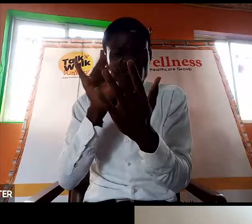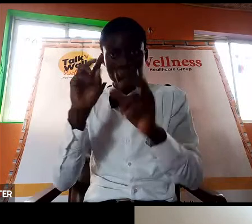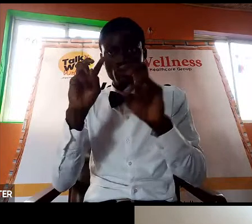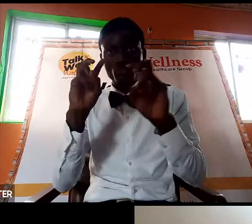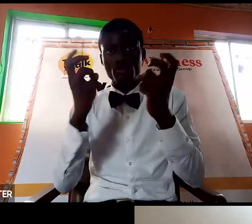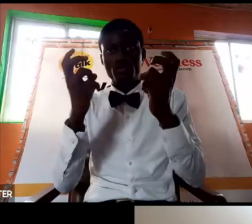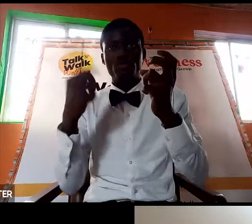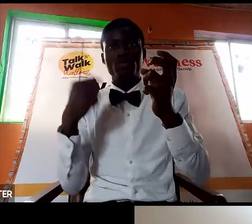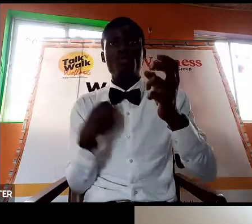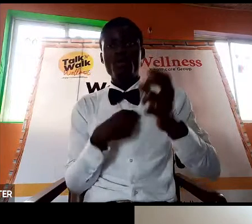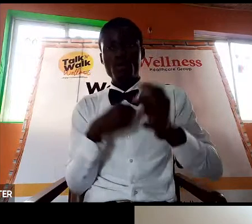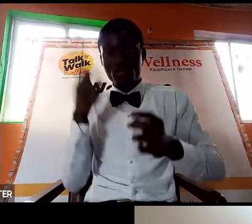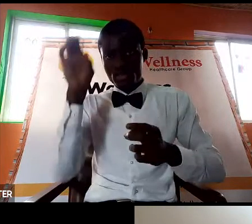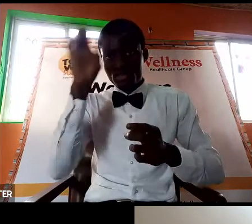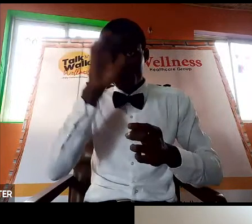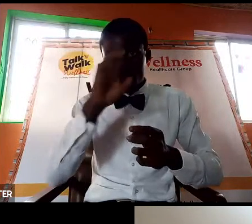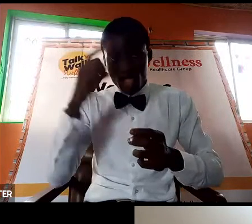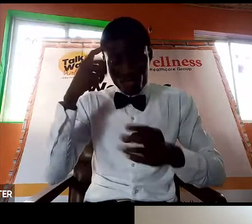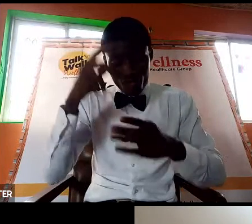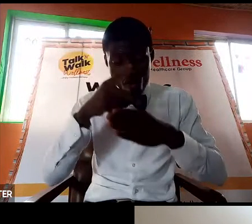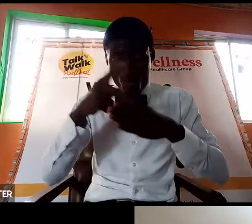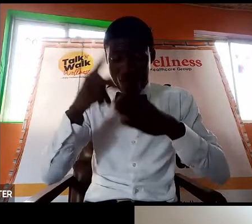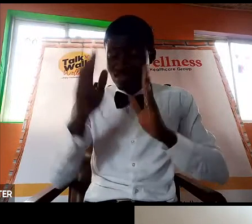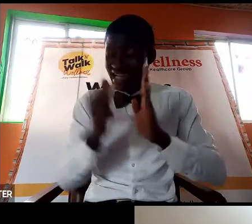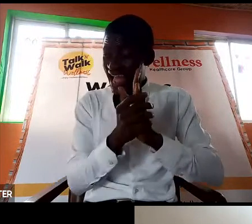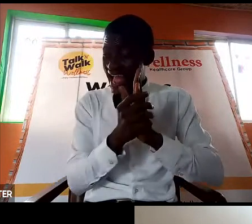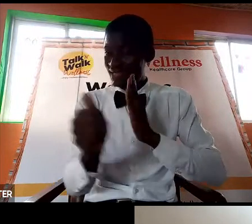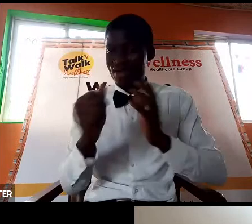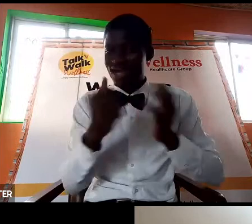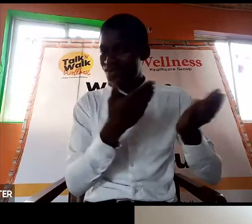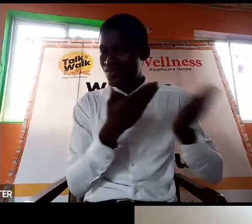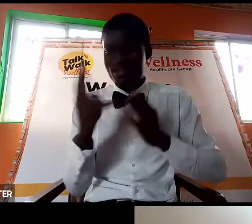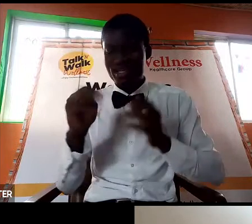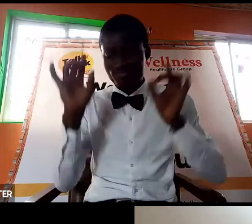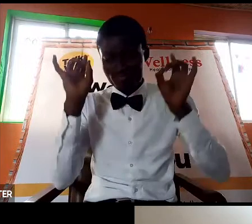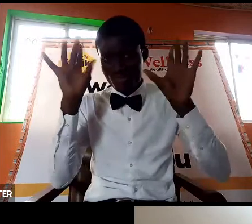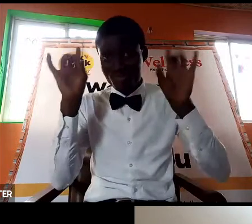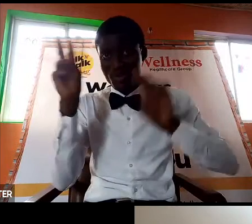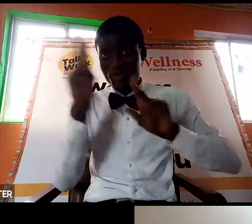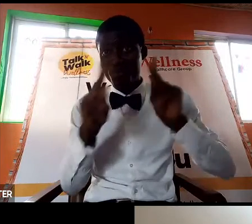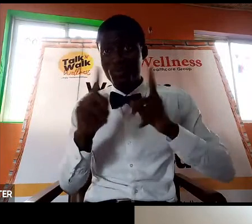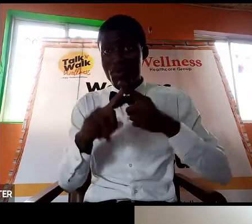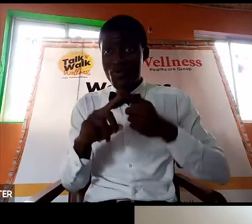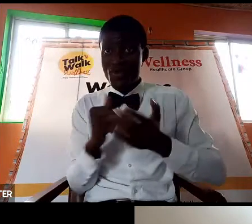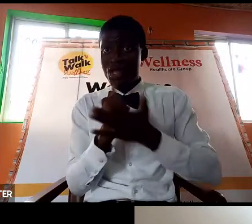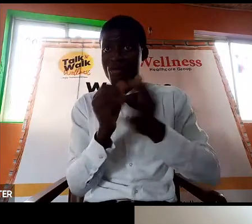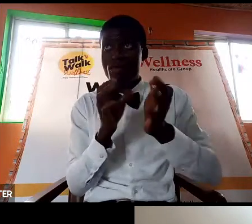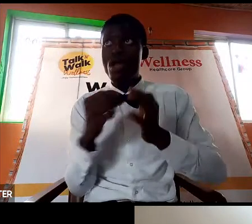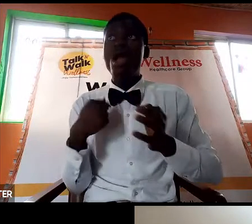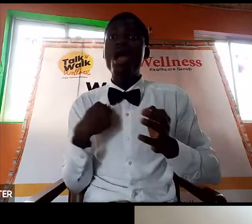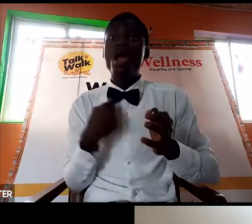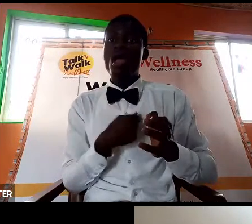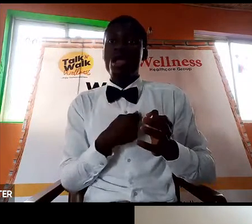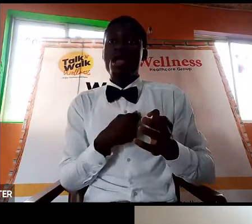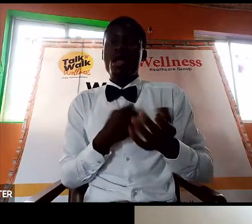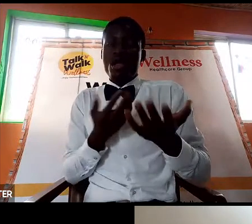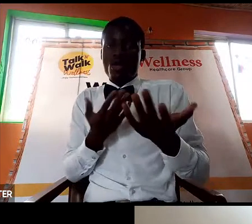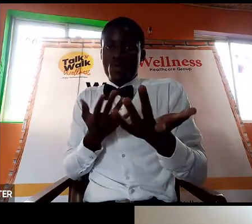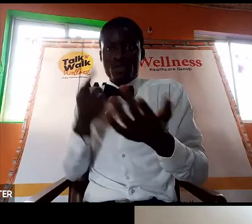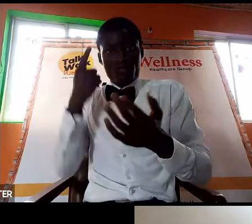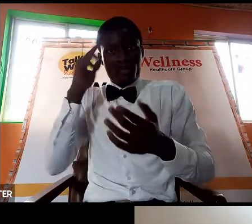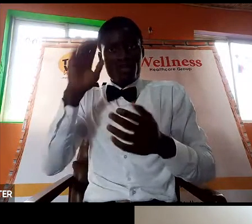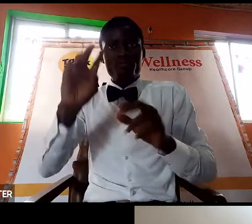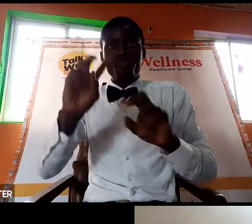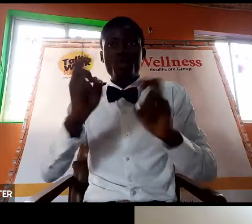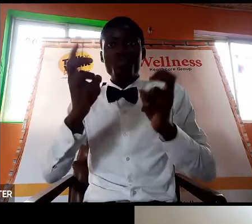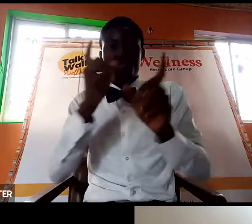to have it. So I'll be waiting to have your topics. I'll be waiting for you to tell us, to guide us on the next topic. Just like I said, I don't know the